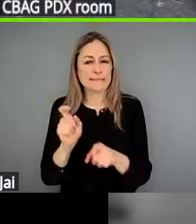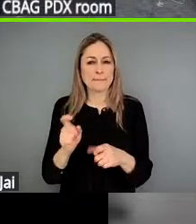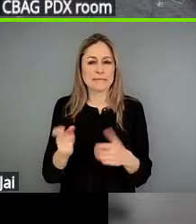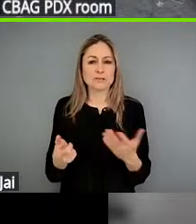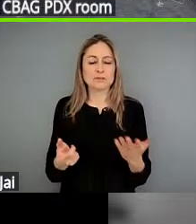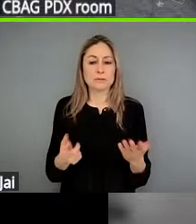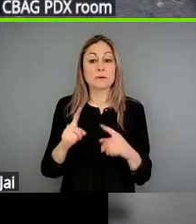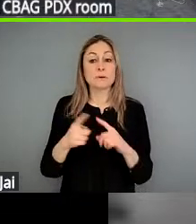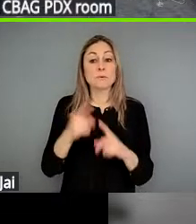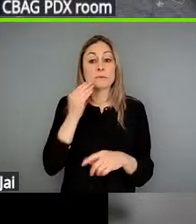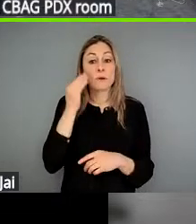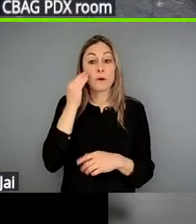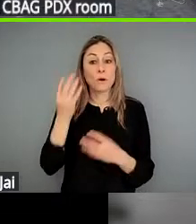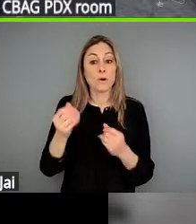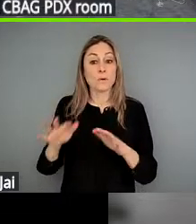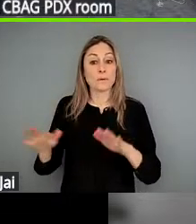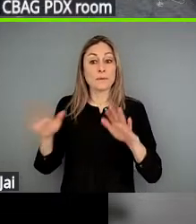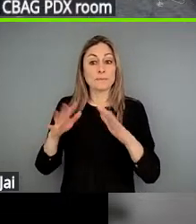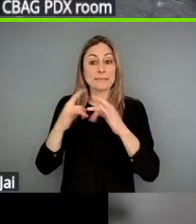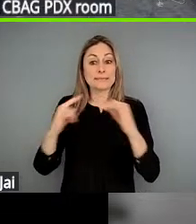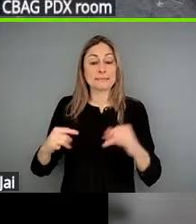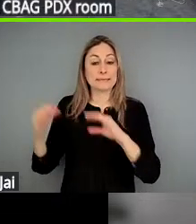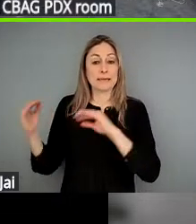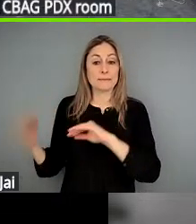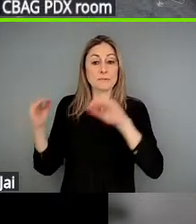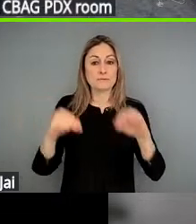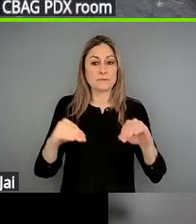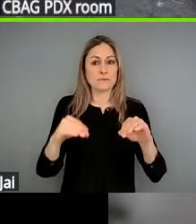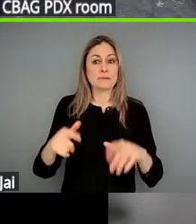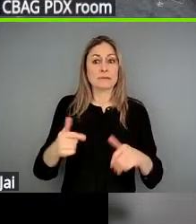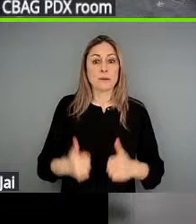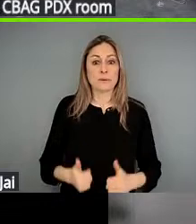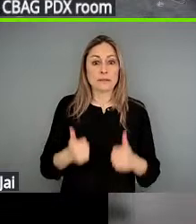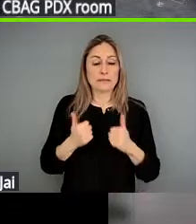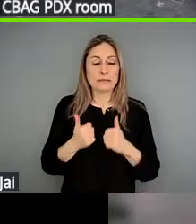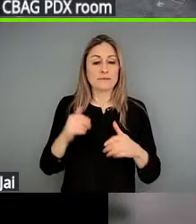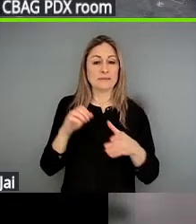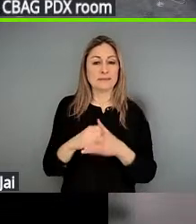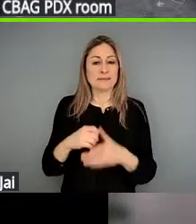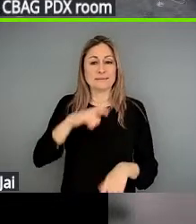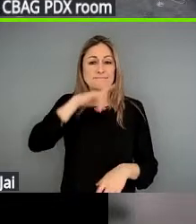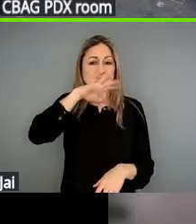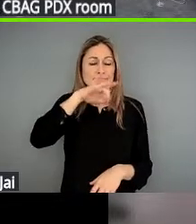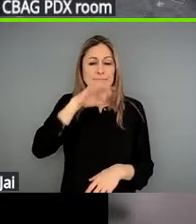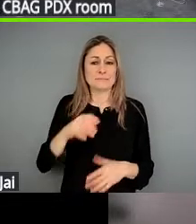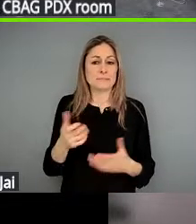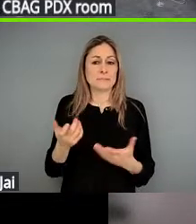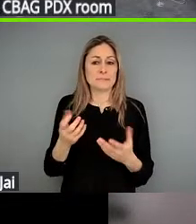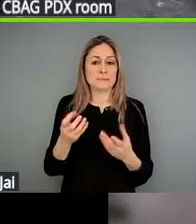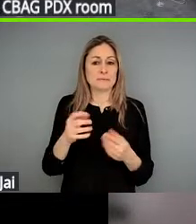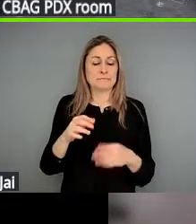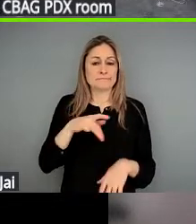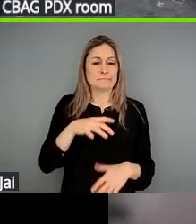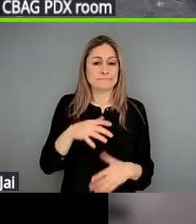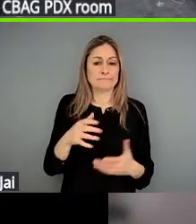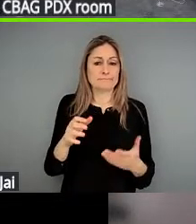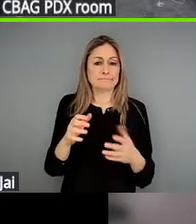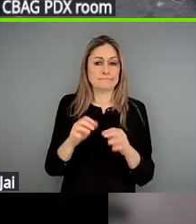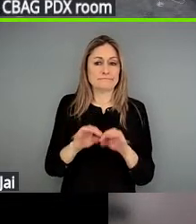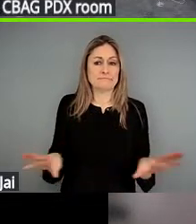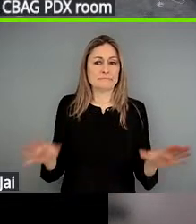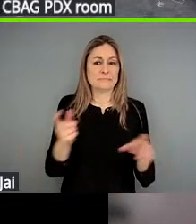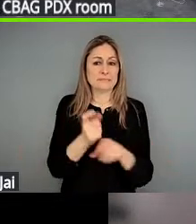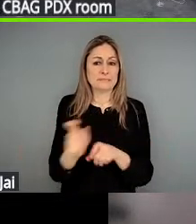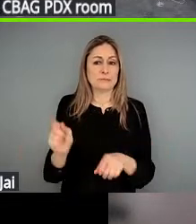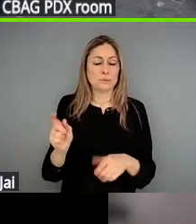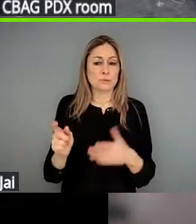homeless camp moved in there, they were living in the rain amongst these contaminated soils. And adding their own contamination. Yeah, and adding